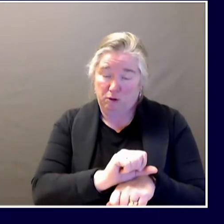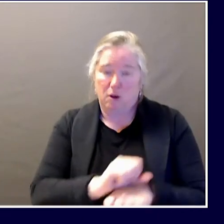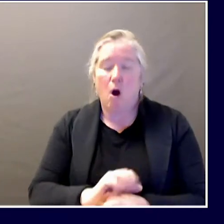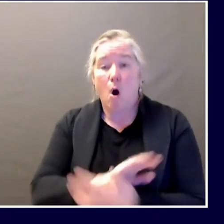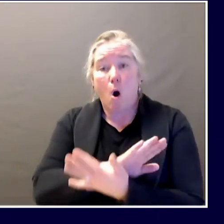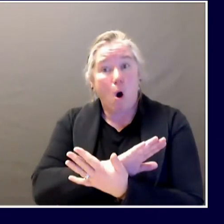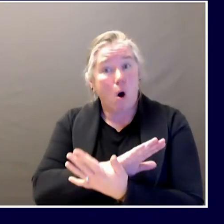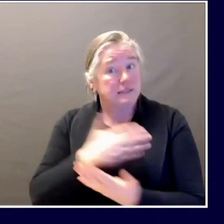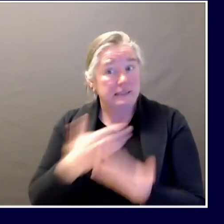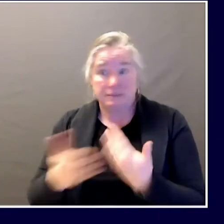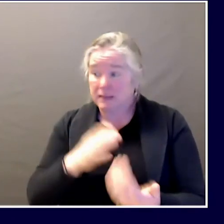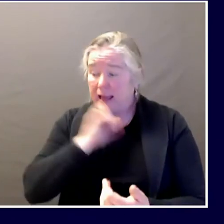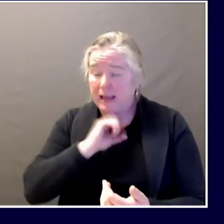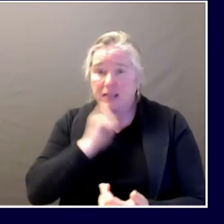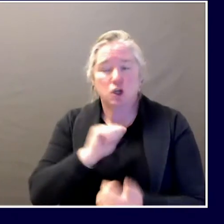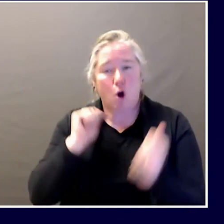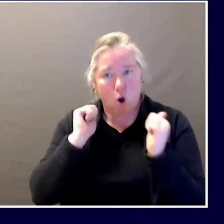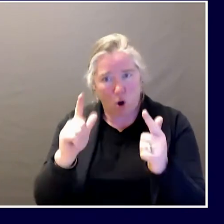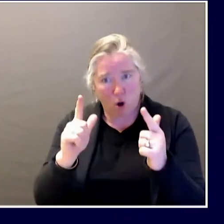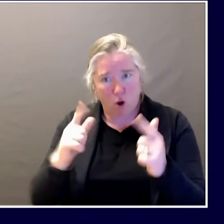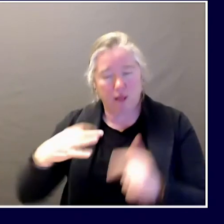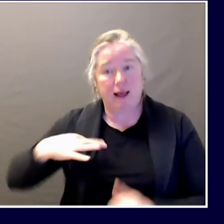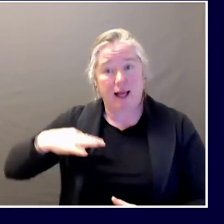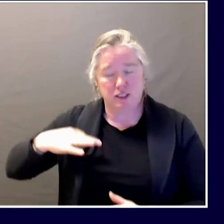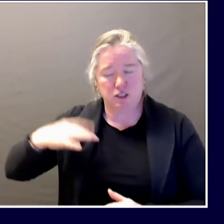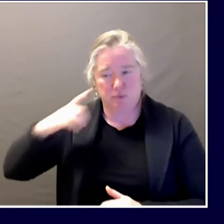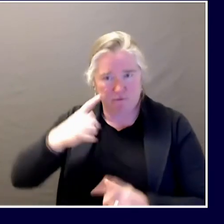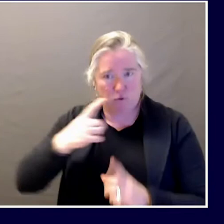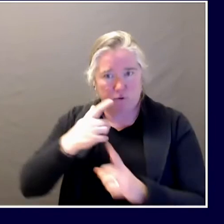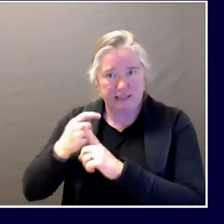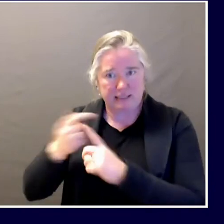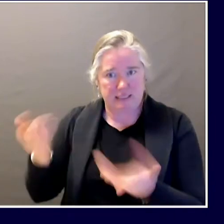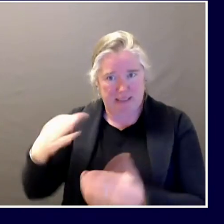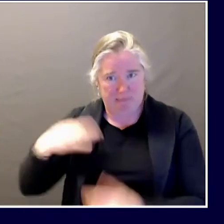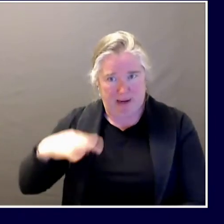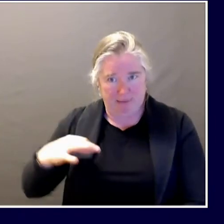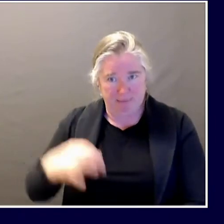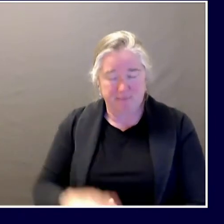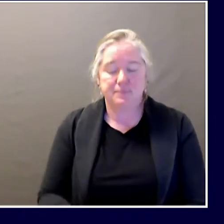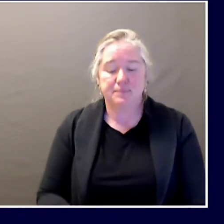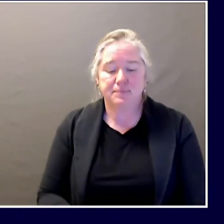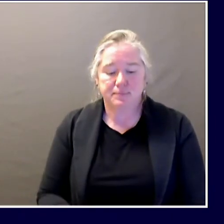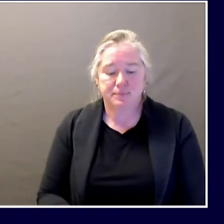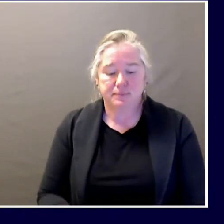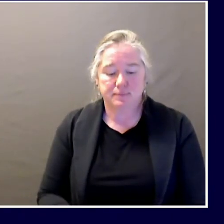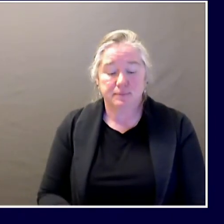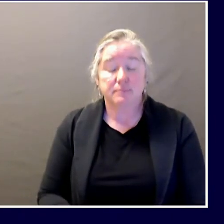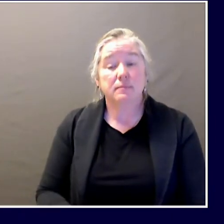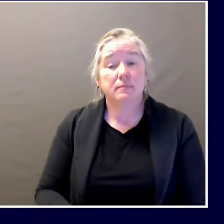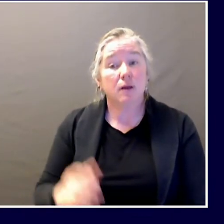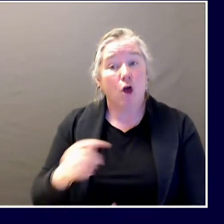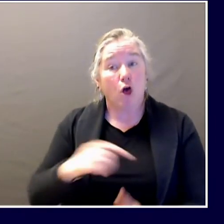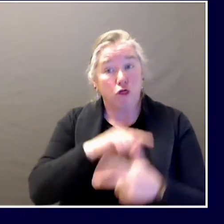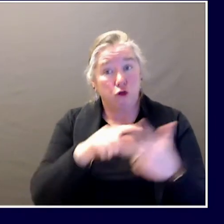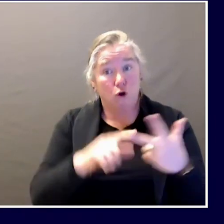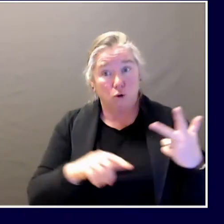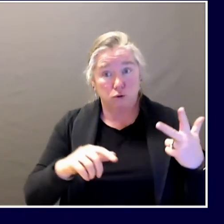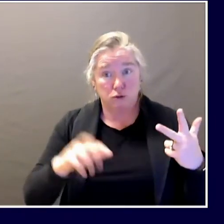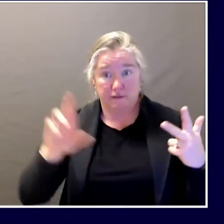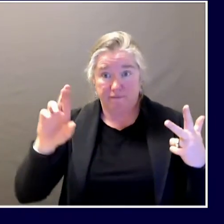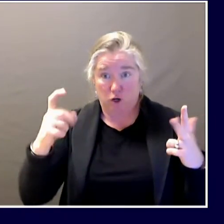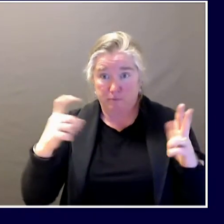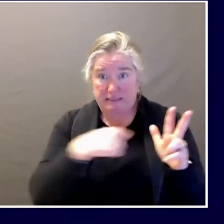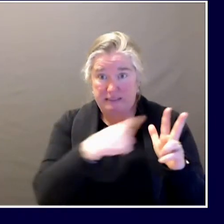sites in Maine. The difference, though, is that number one, those retail pharmacy chains that we